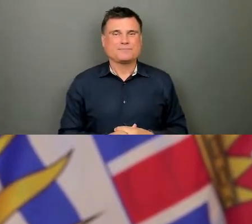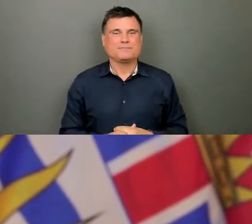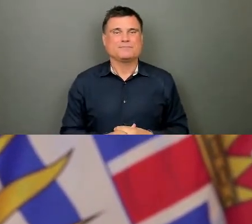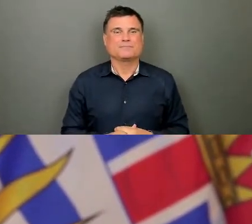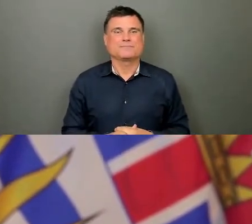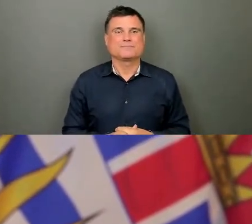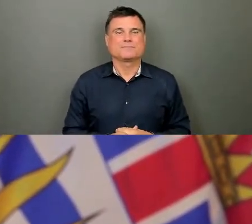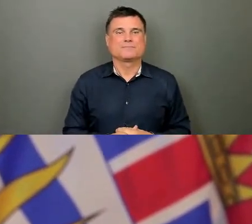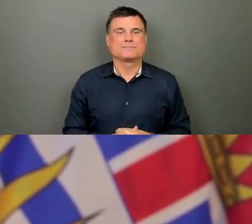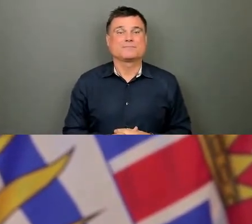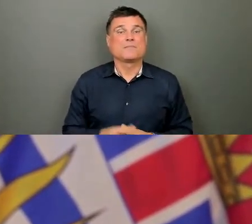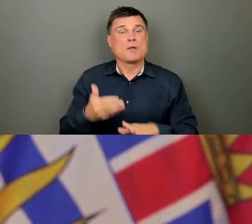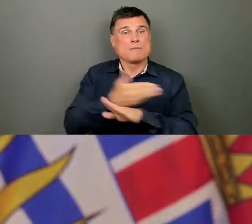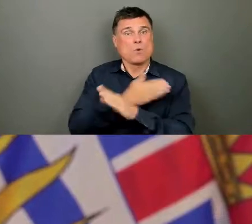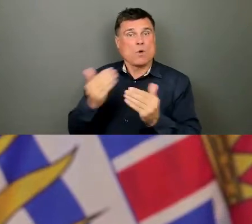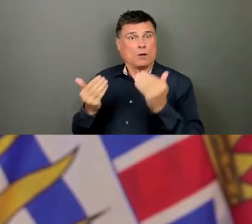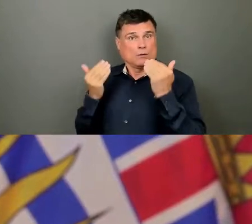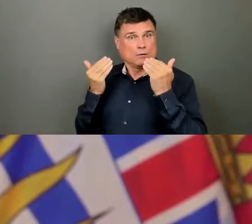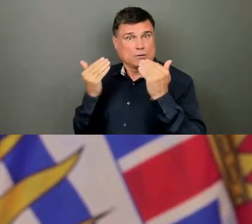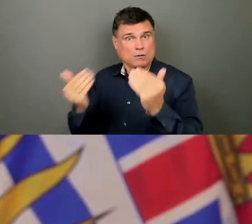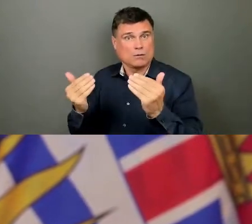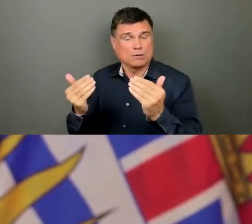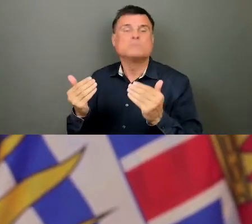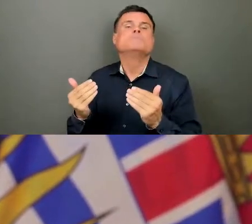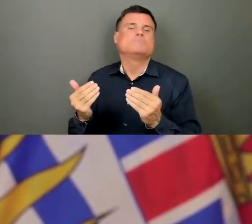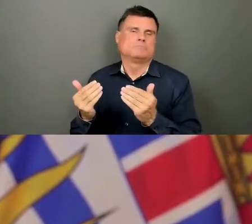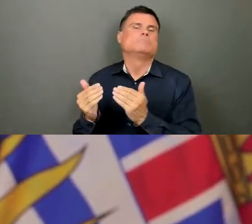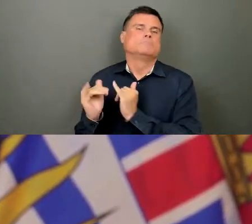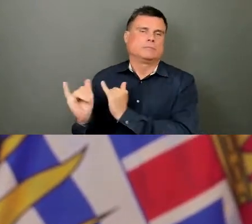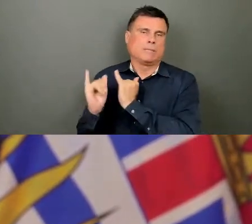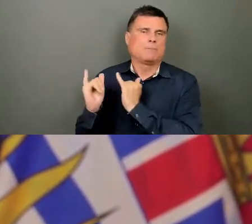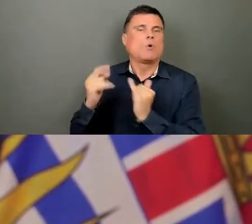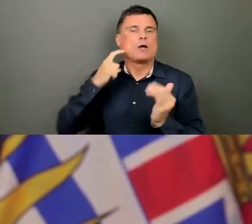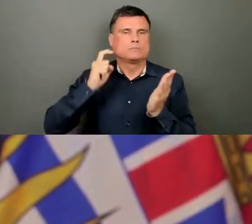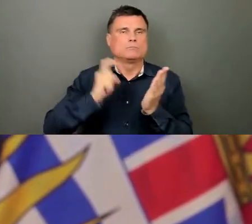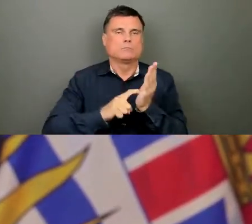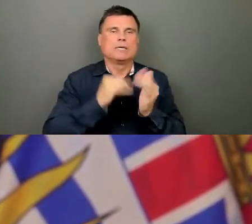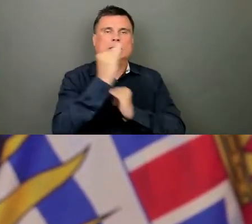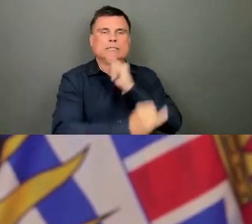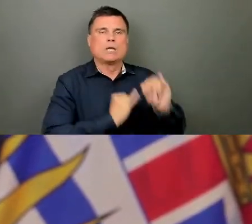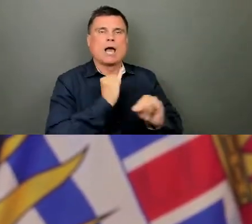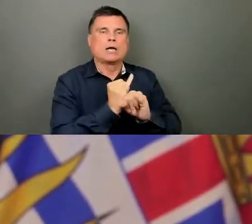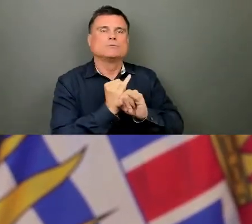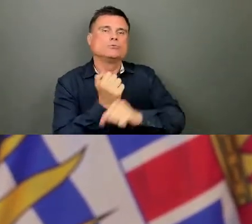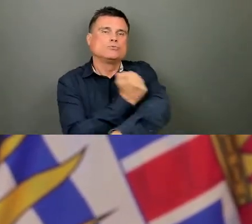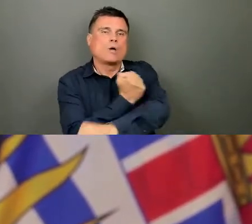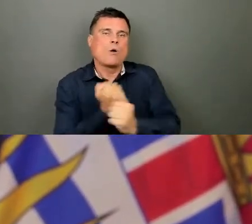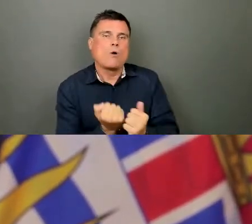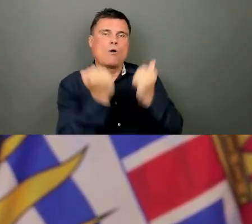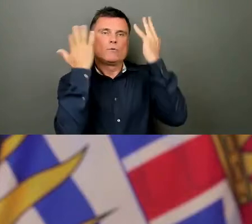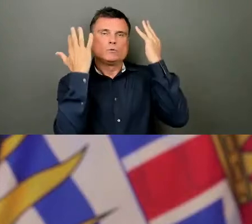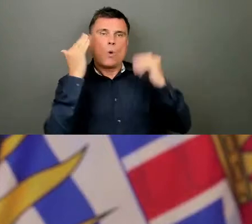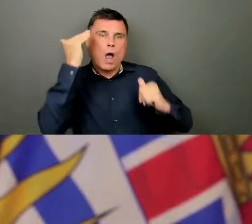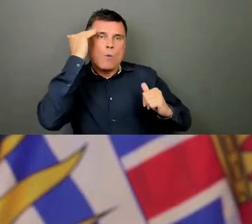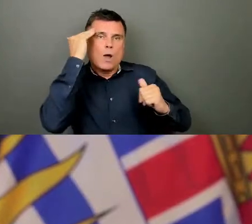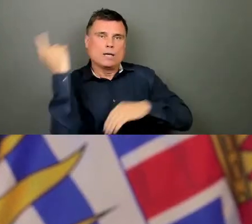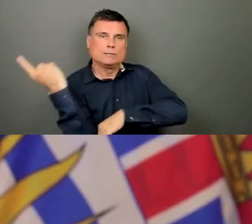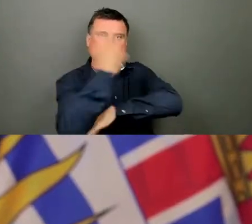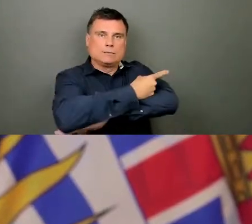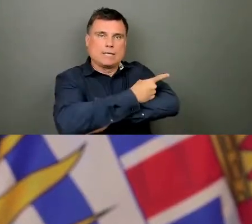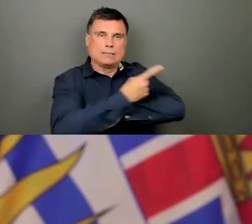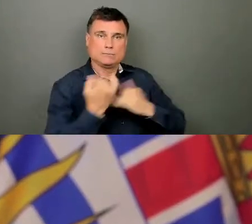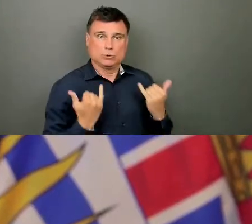Before we begin, I also want to acknowledge International Overdose Awareness Day. It does not